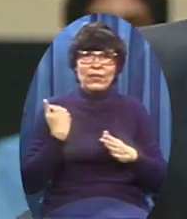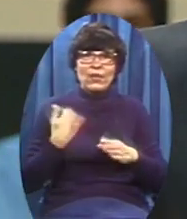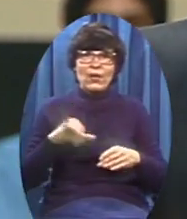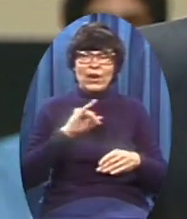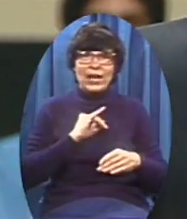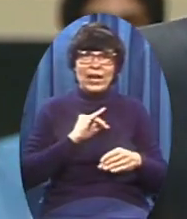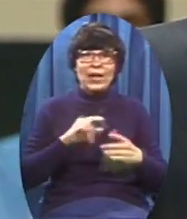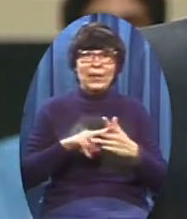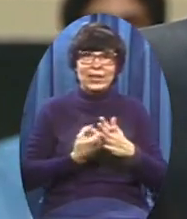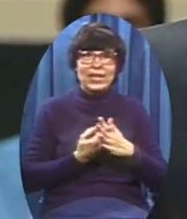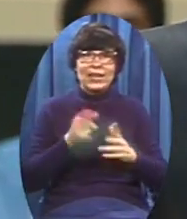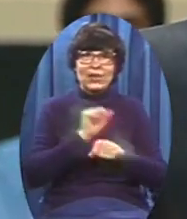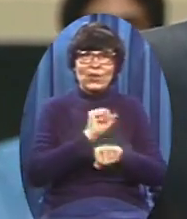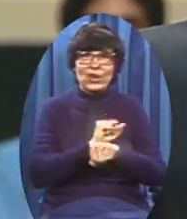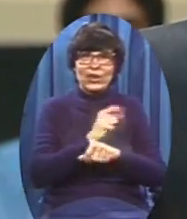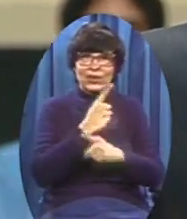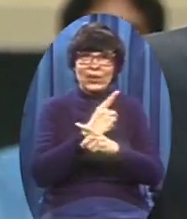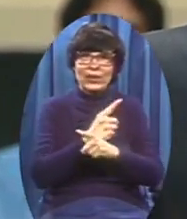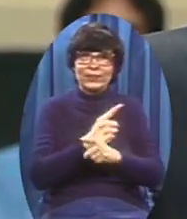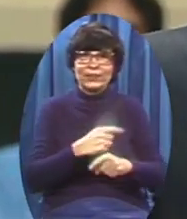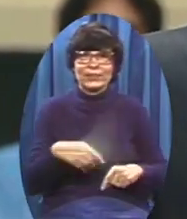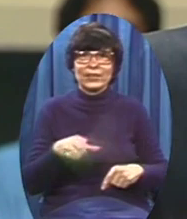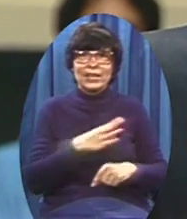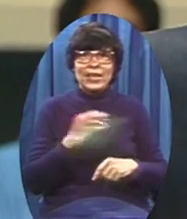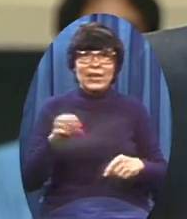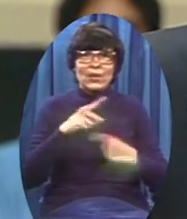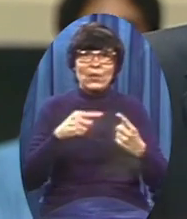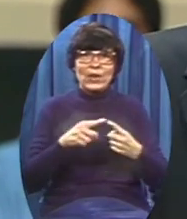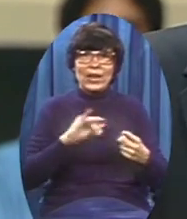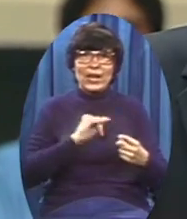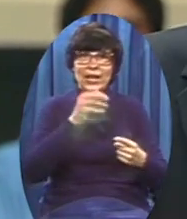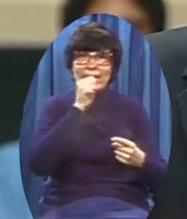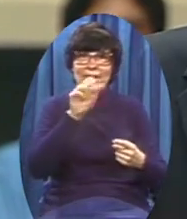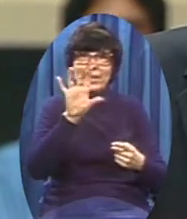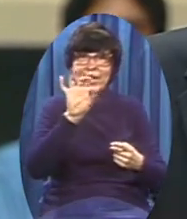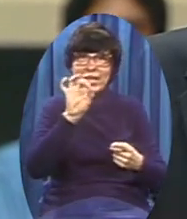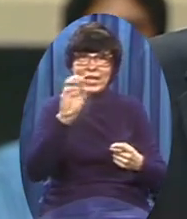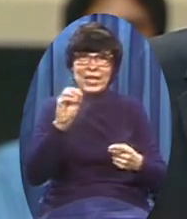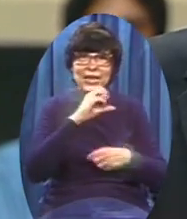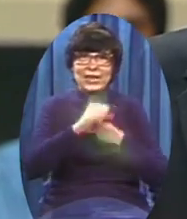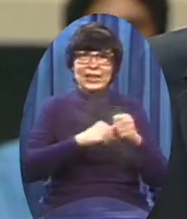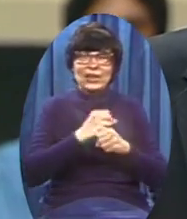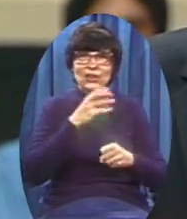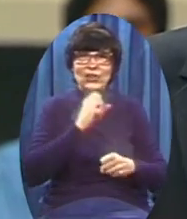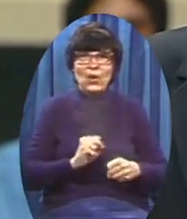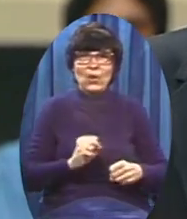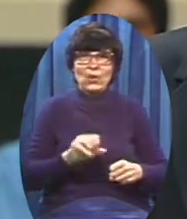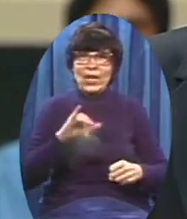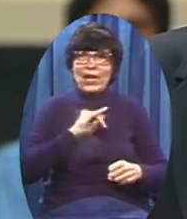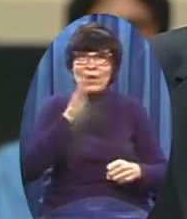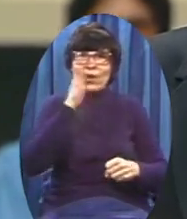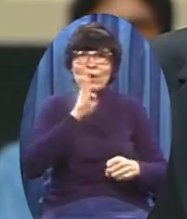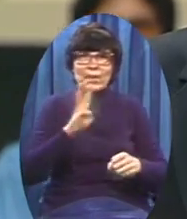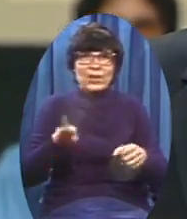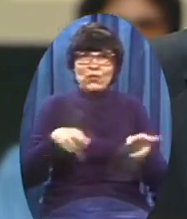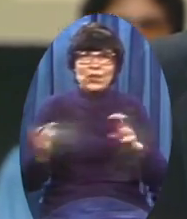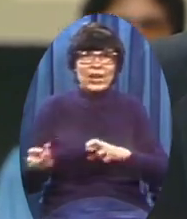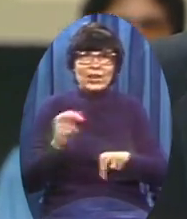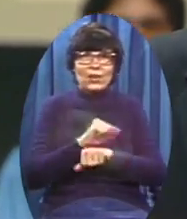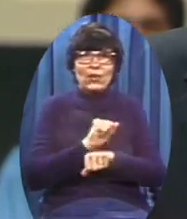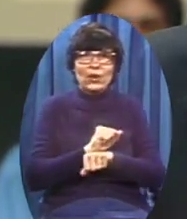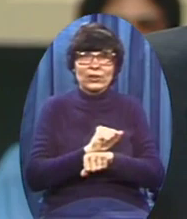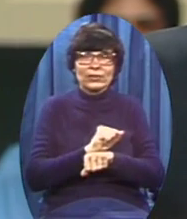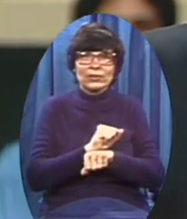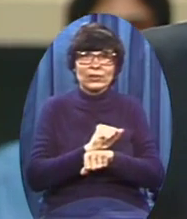propeller plane, but I'm going to get jet propelled when I get 80. If you look in the Bible, you'll find that Moses, for the first 40 years of his